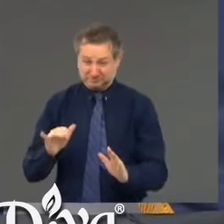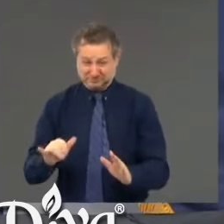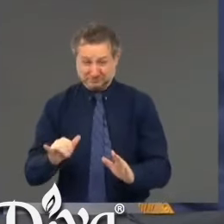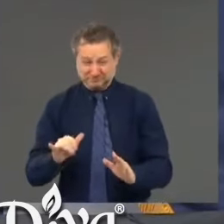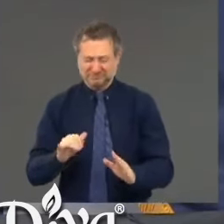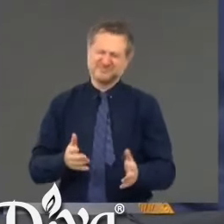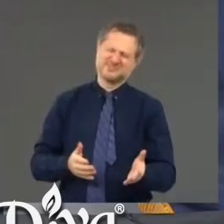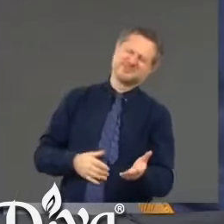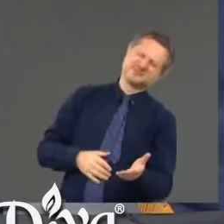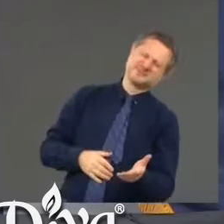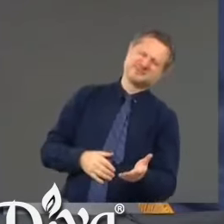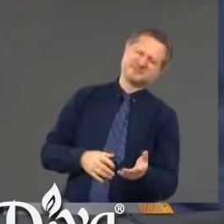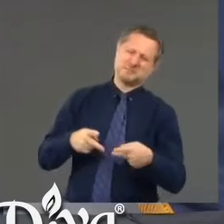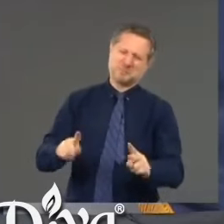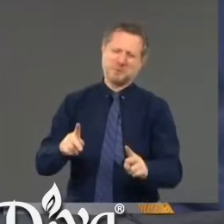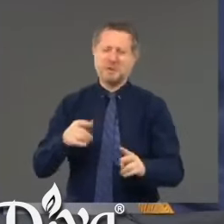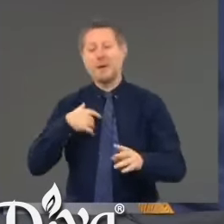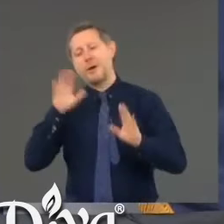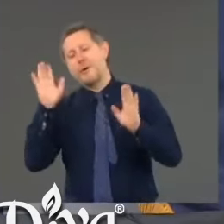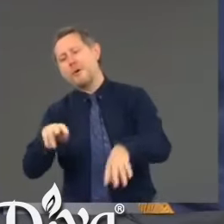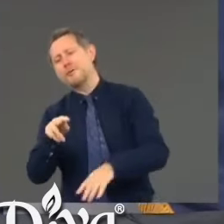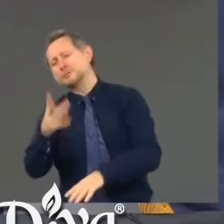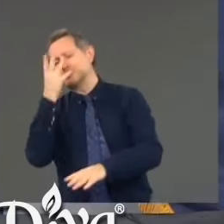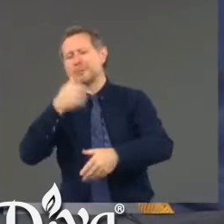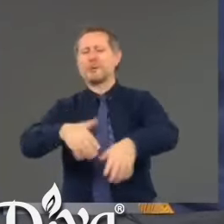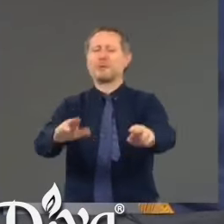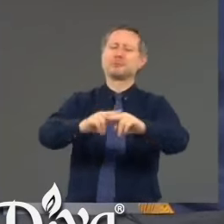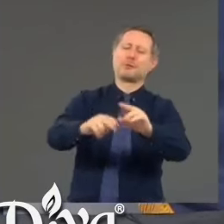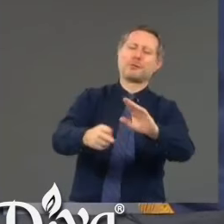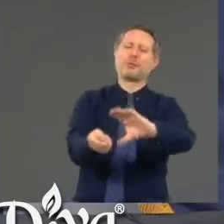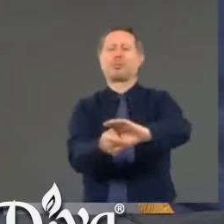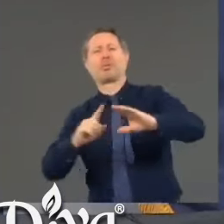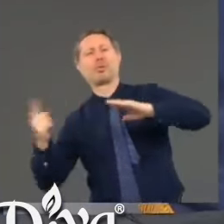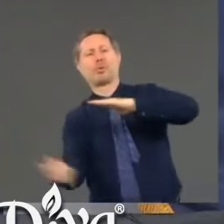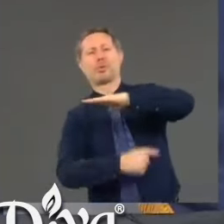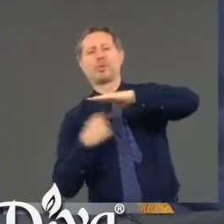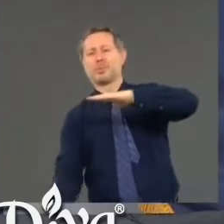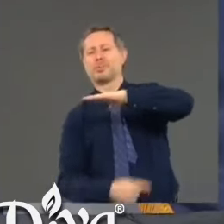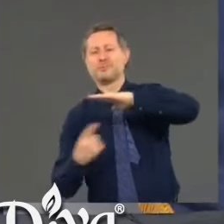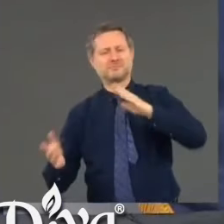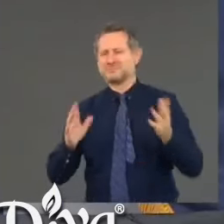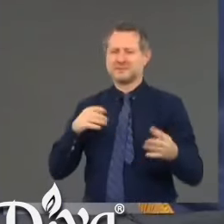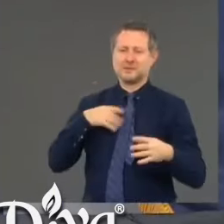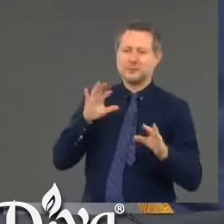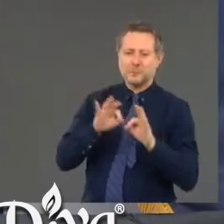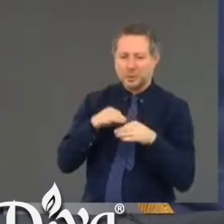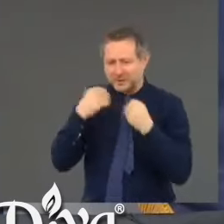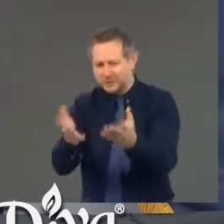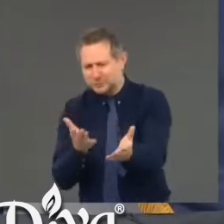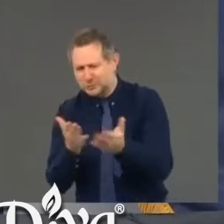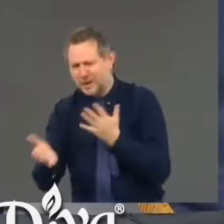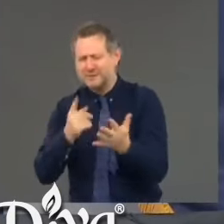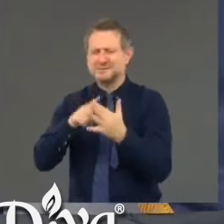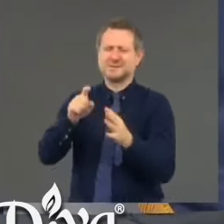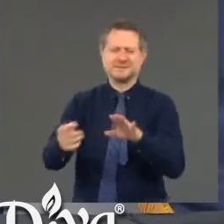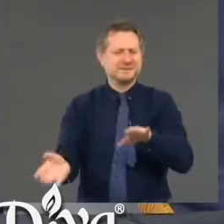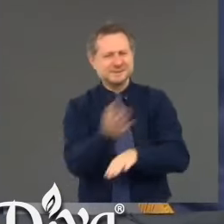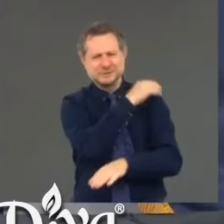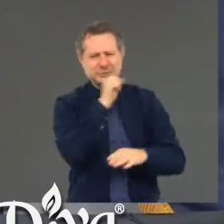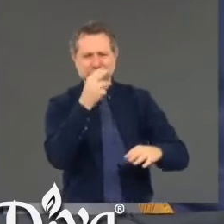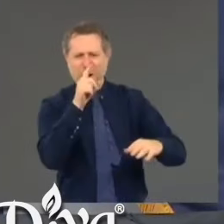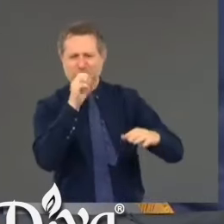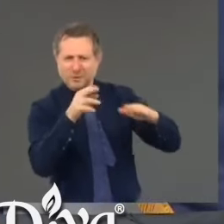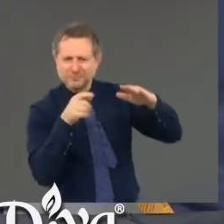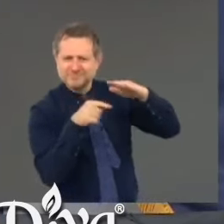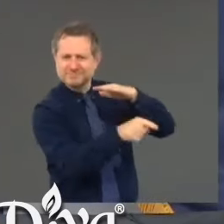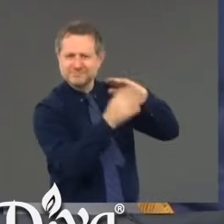on a train. No, we're going to get your help. We're going to get your services. We're going to get your shelter. So the trains are cleaner than they've been. I believe the MTA